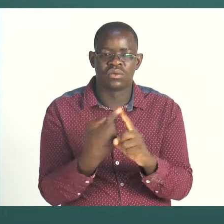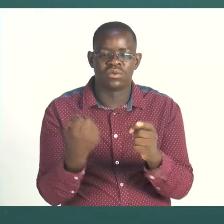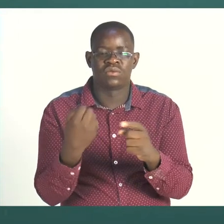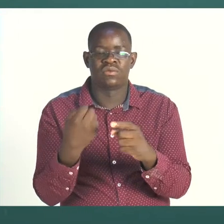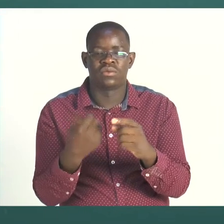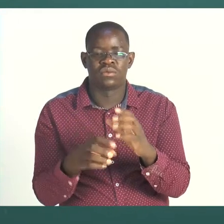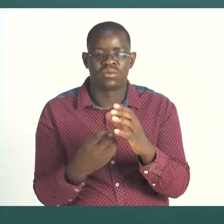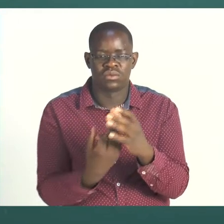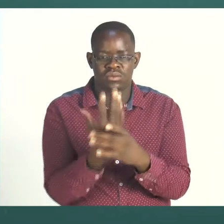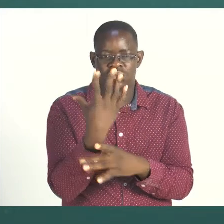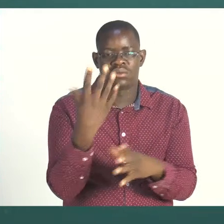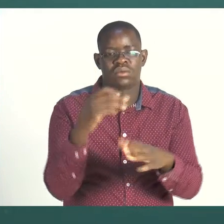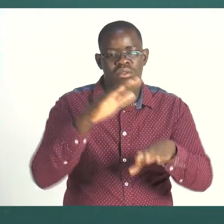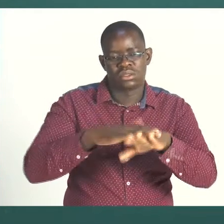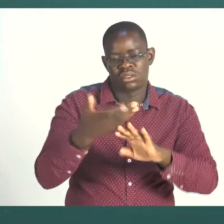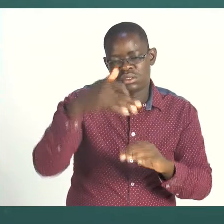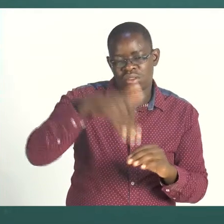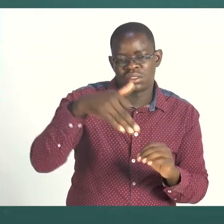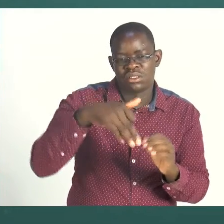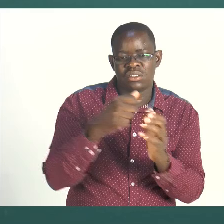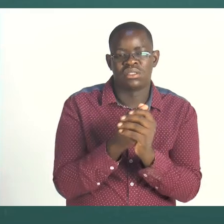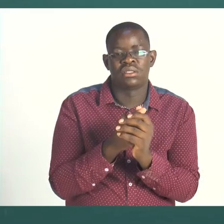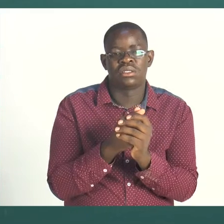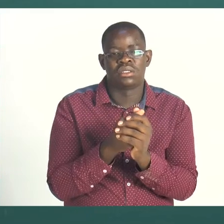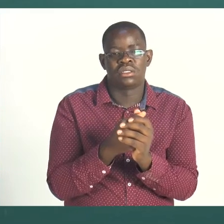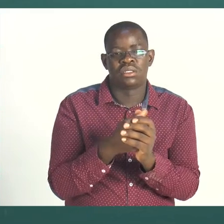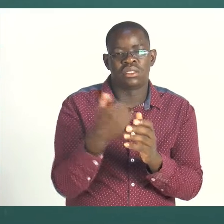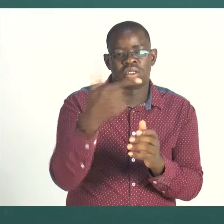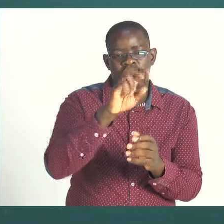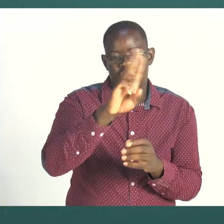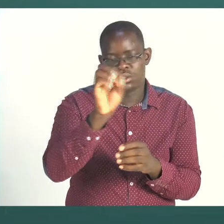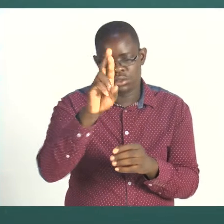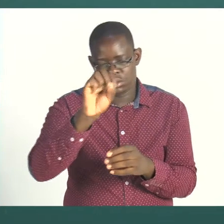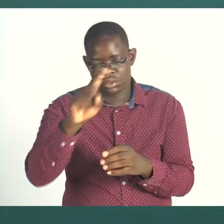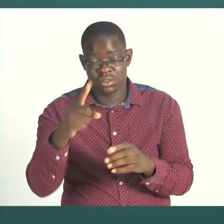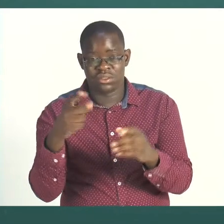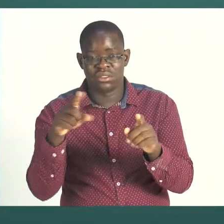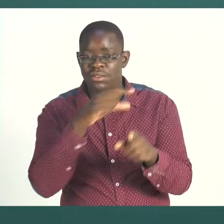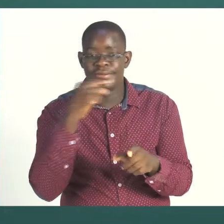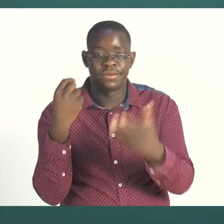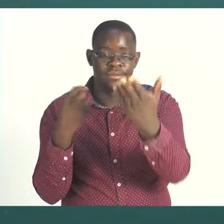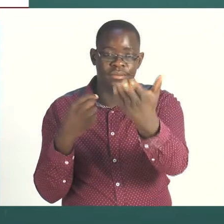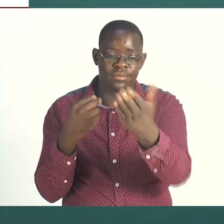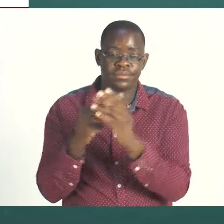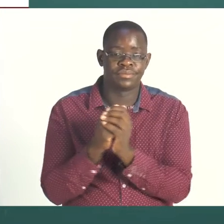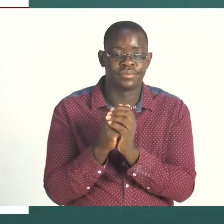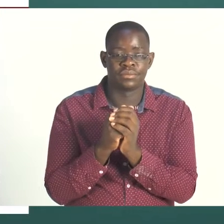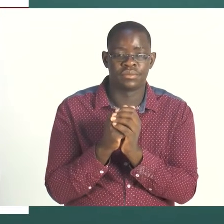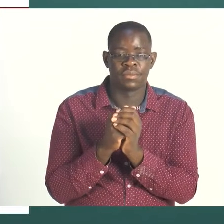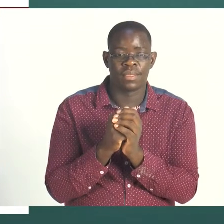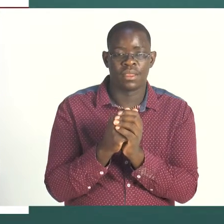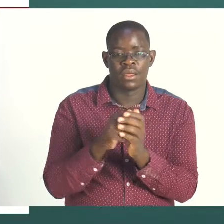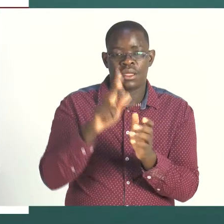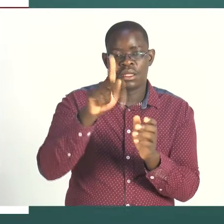seeds. Examples in Namibia are Chlorus virgata and Eragrostis porosa.